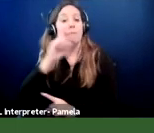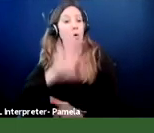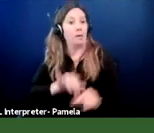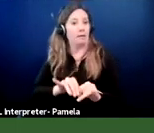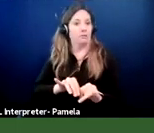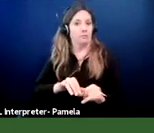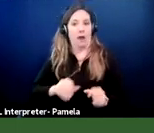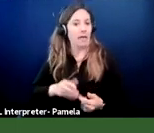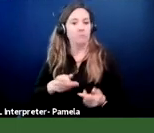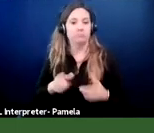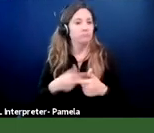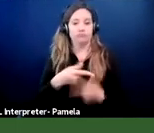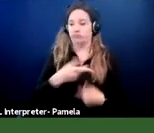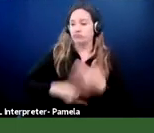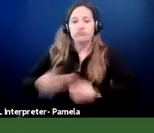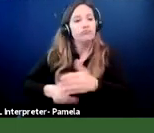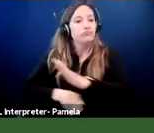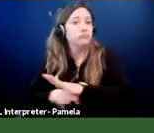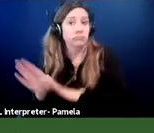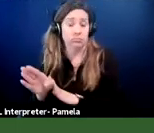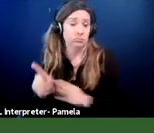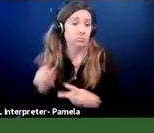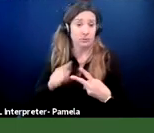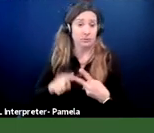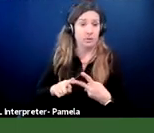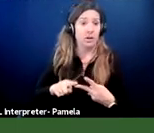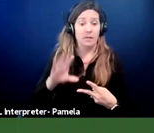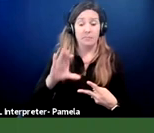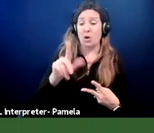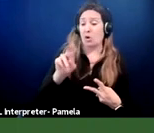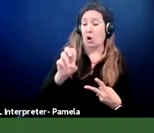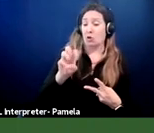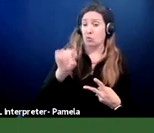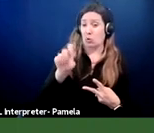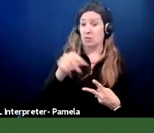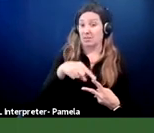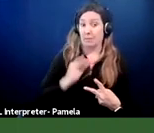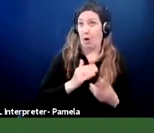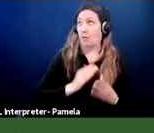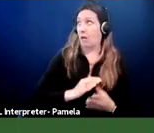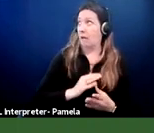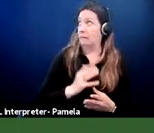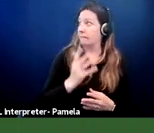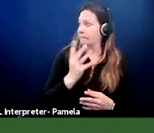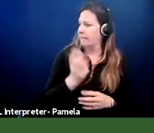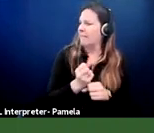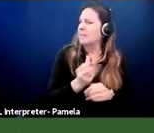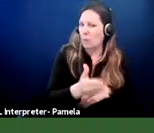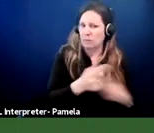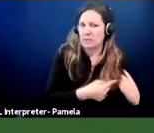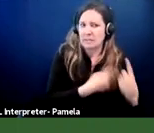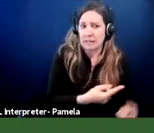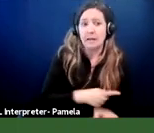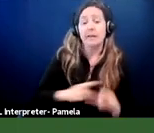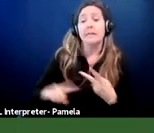both CultureWorks are being repeat borrowers. CultureWorks has been a client of ours for about 6 years now, or just over five years now. And then